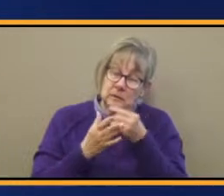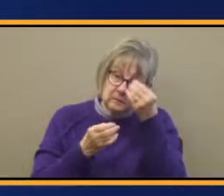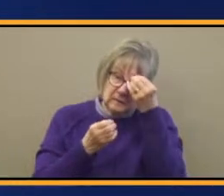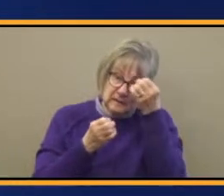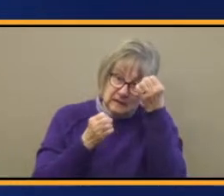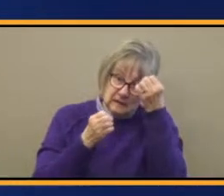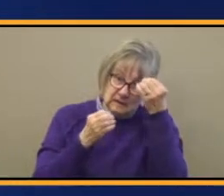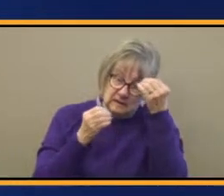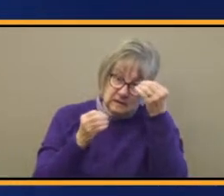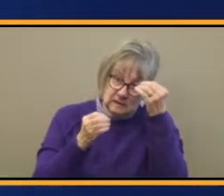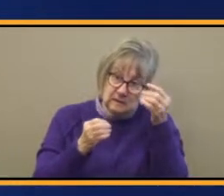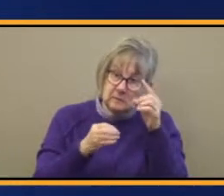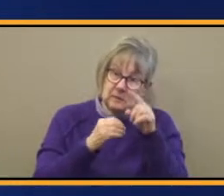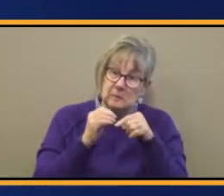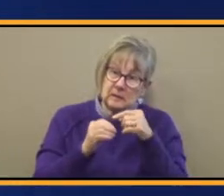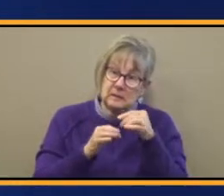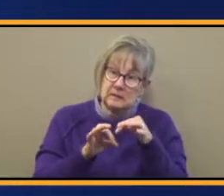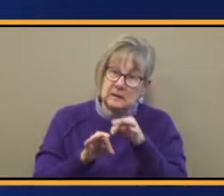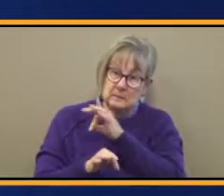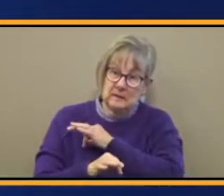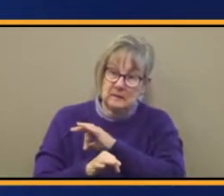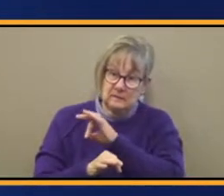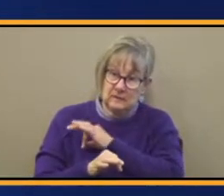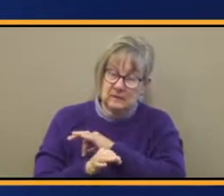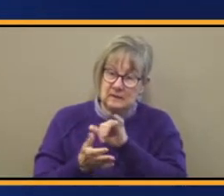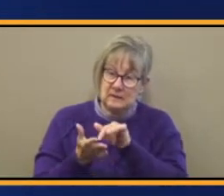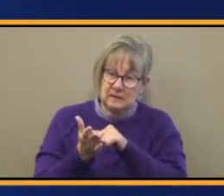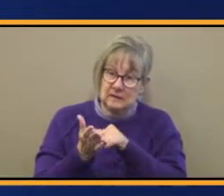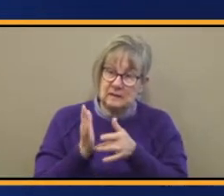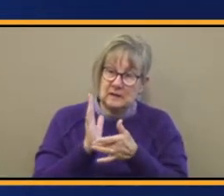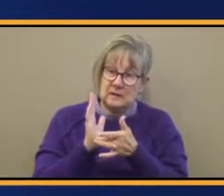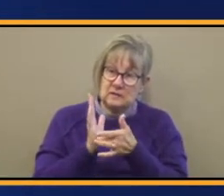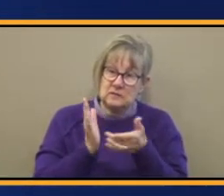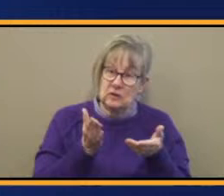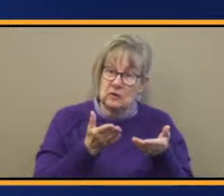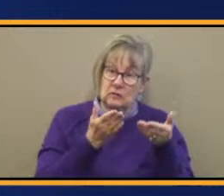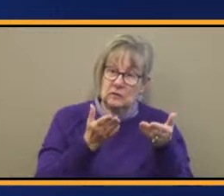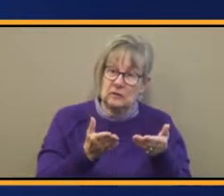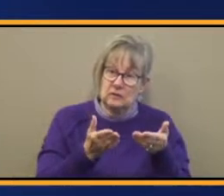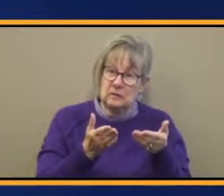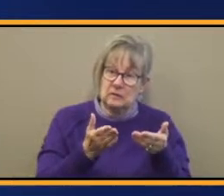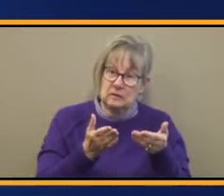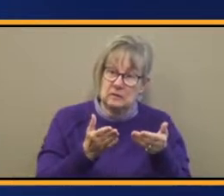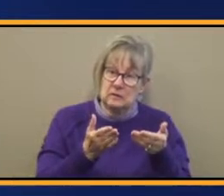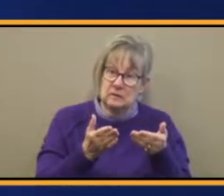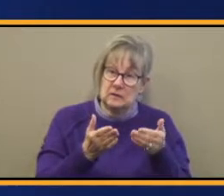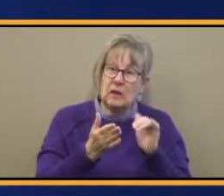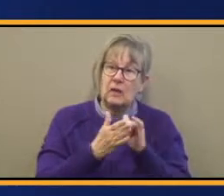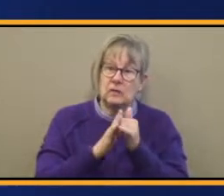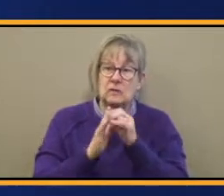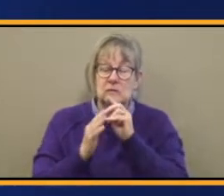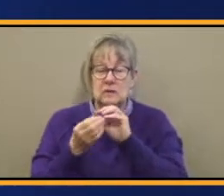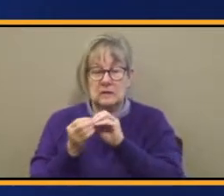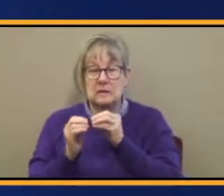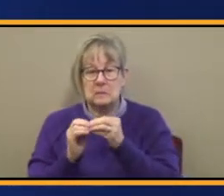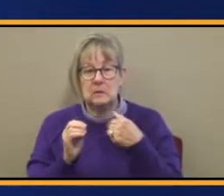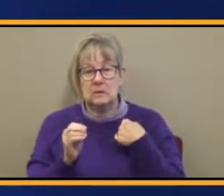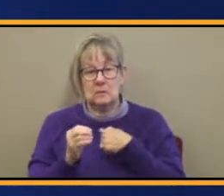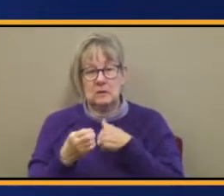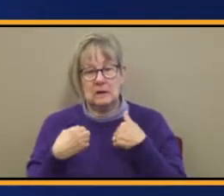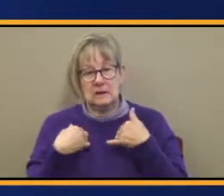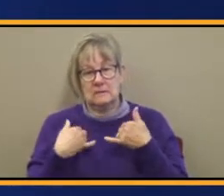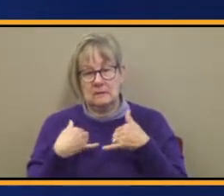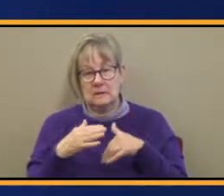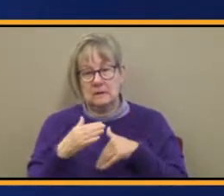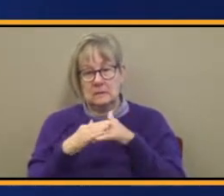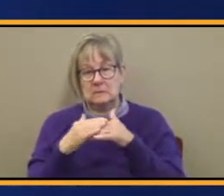about the benefits that this technology offers, as of today, those are the numbers that we have. That's really good. So I